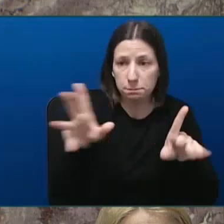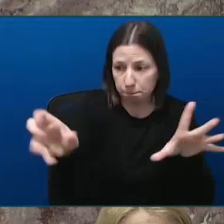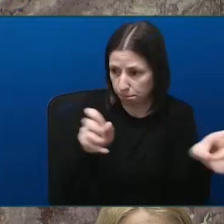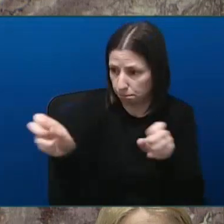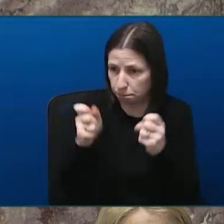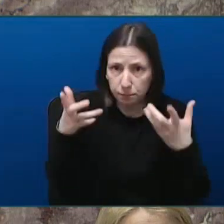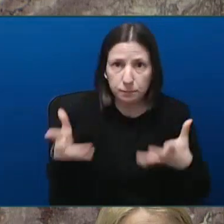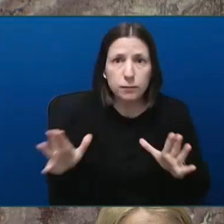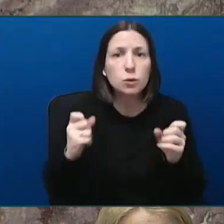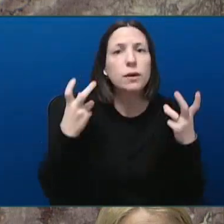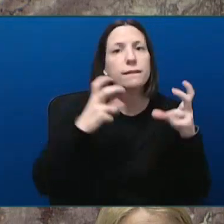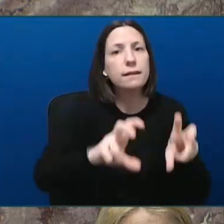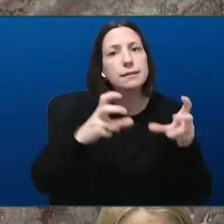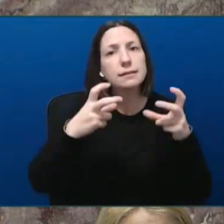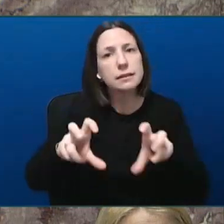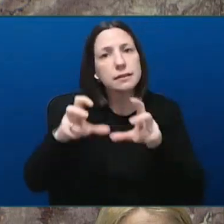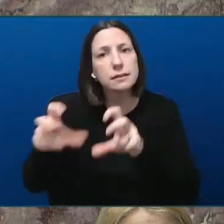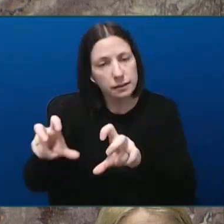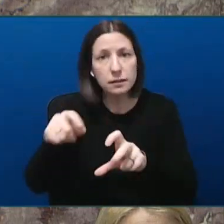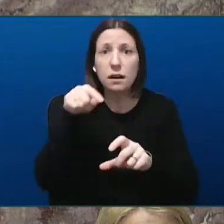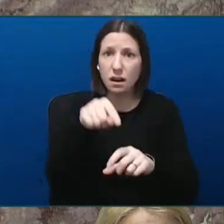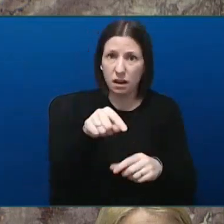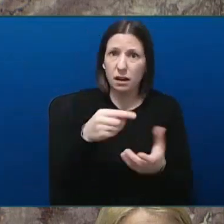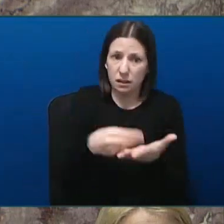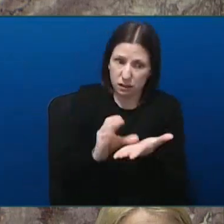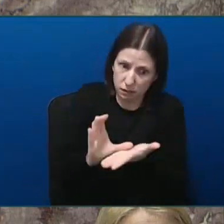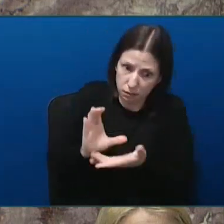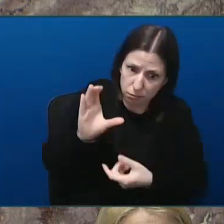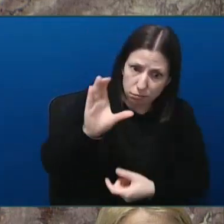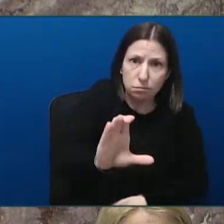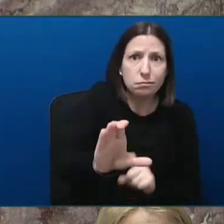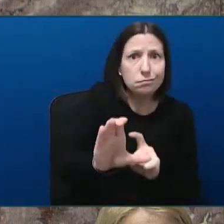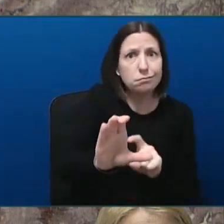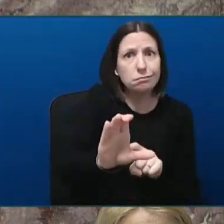investments that are being made are significant. And at the same